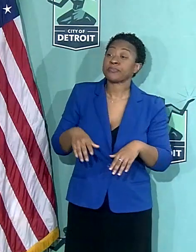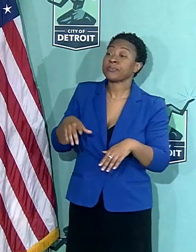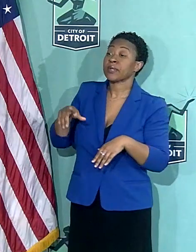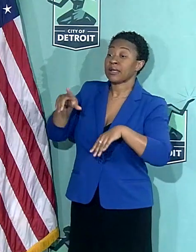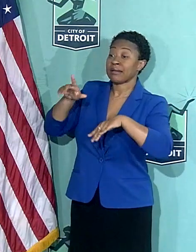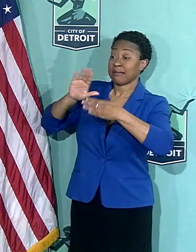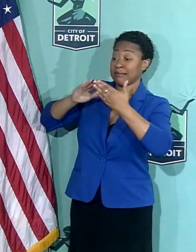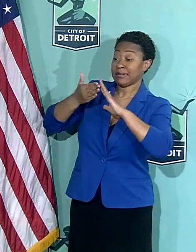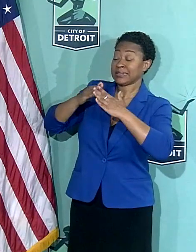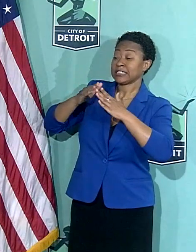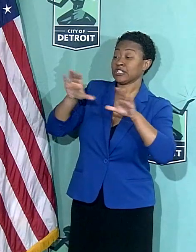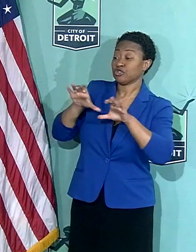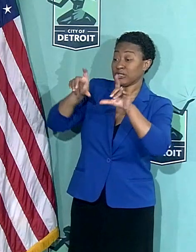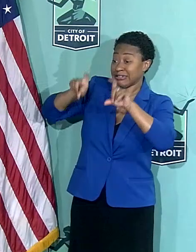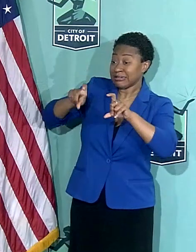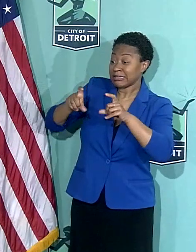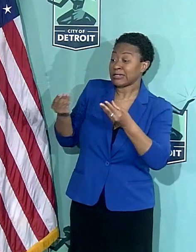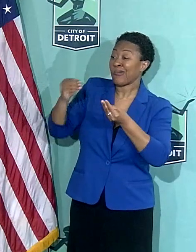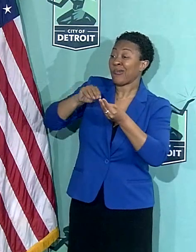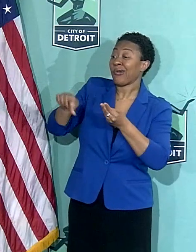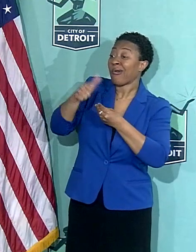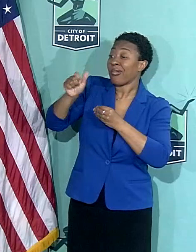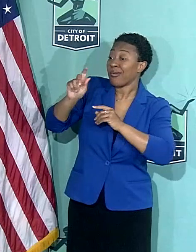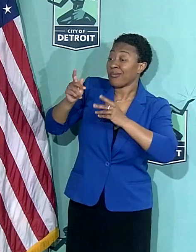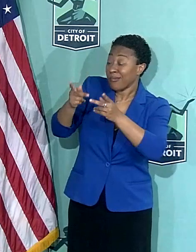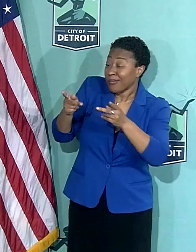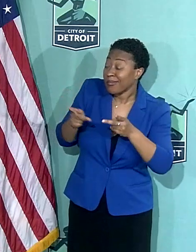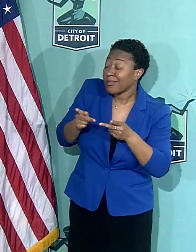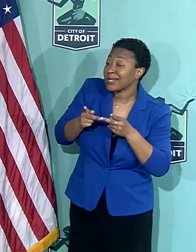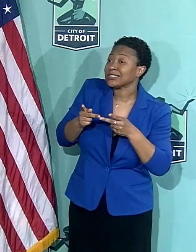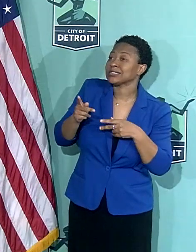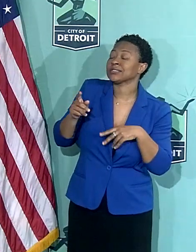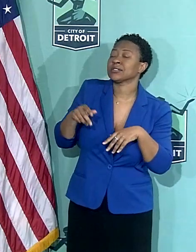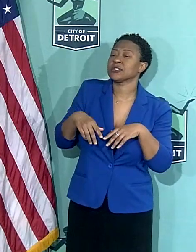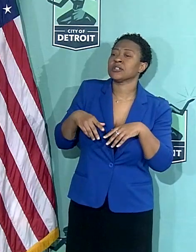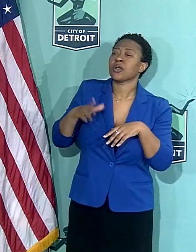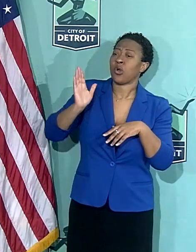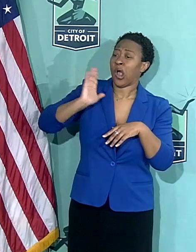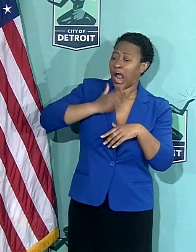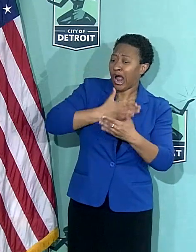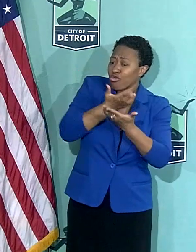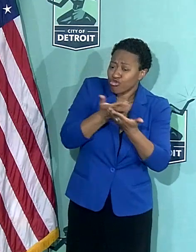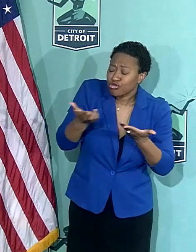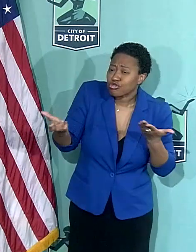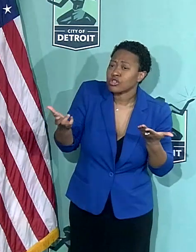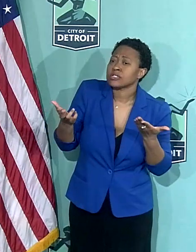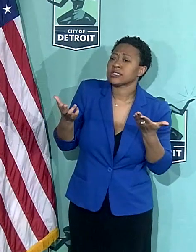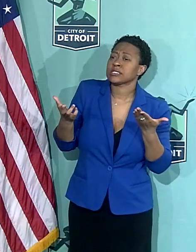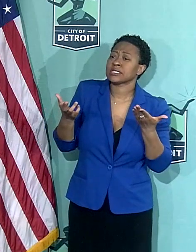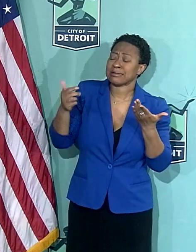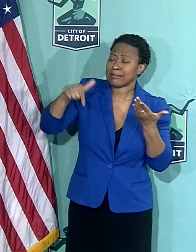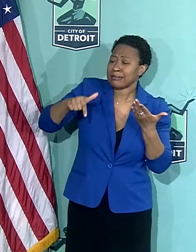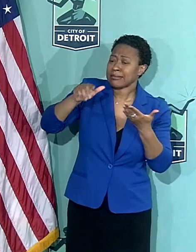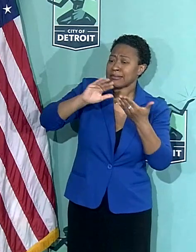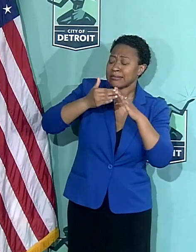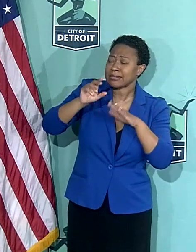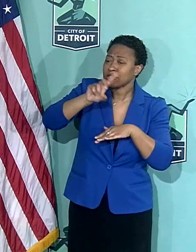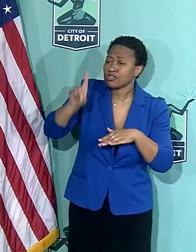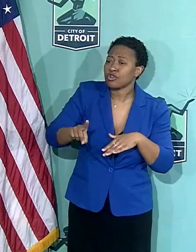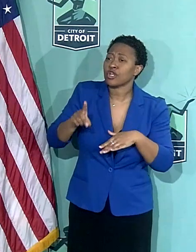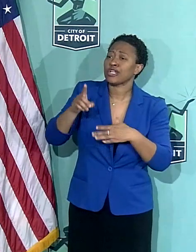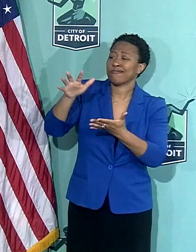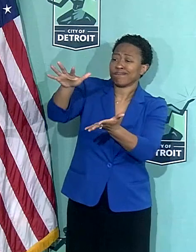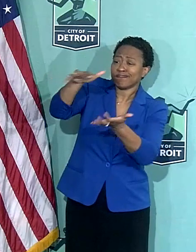it's many other places, and the resourcefulness the city has shown in terms of getting testing